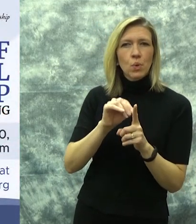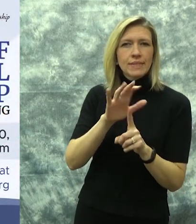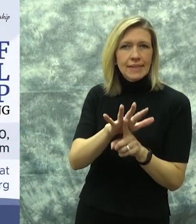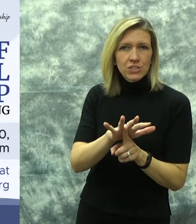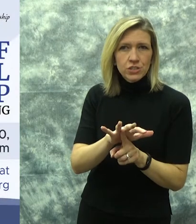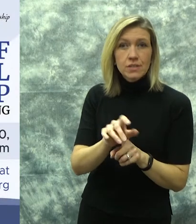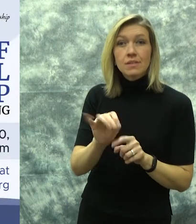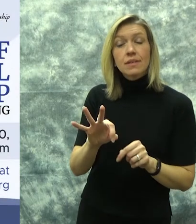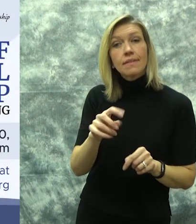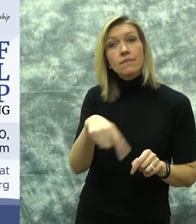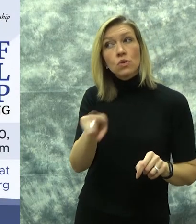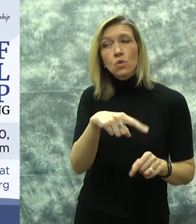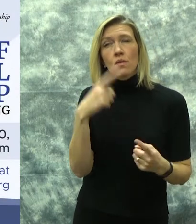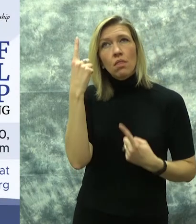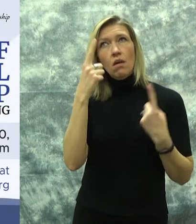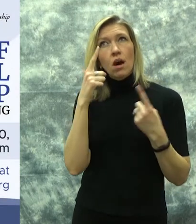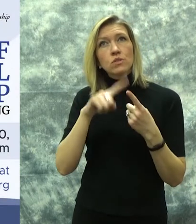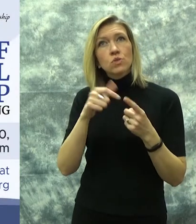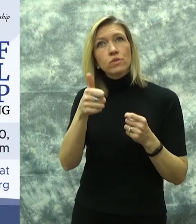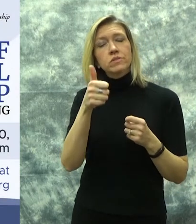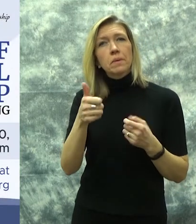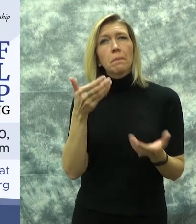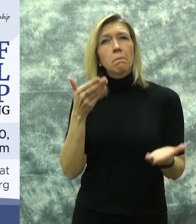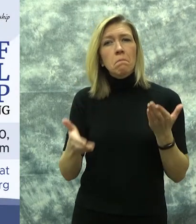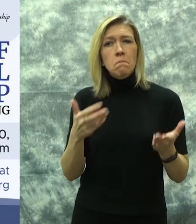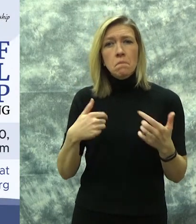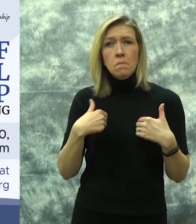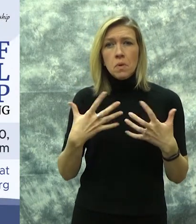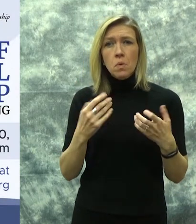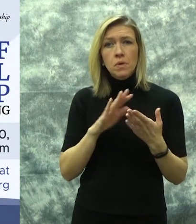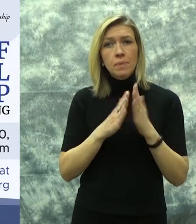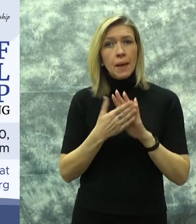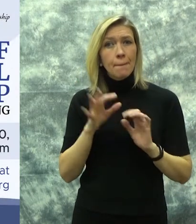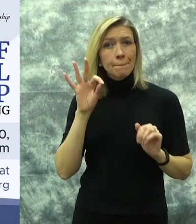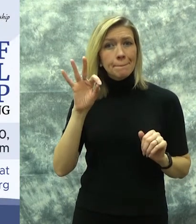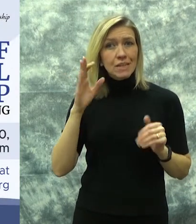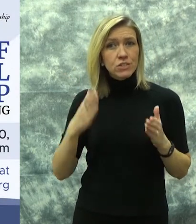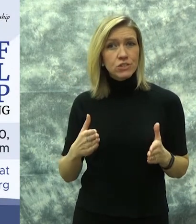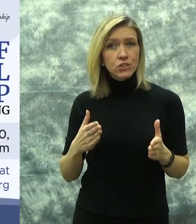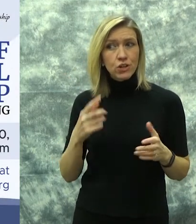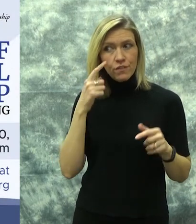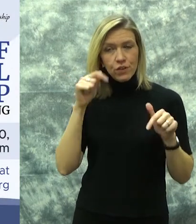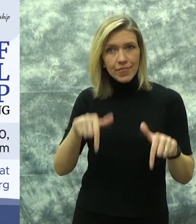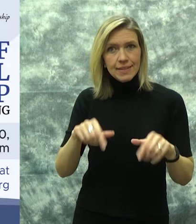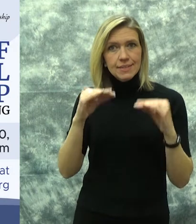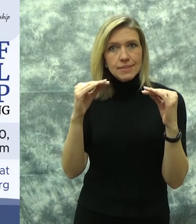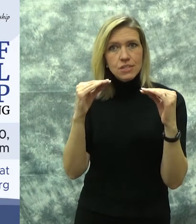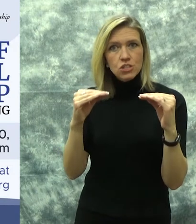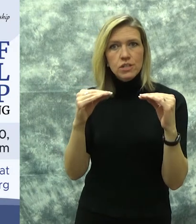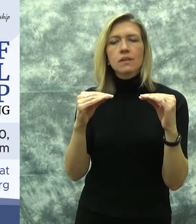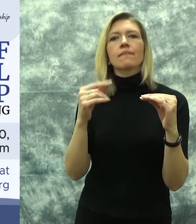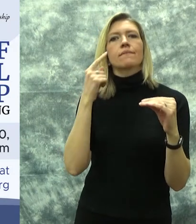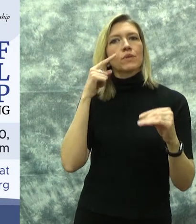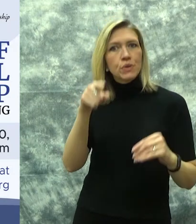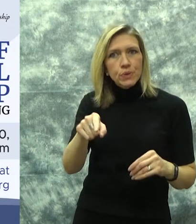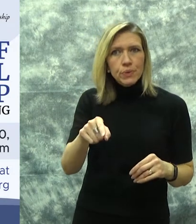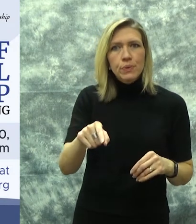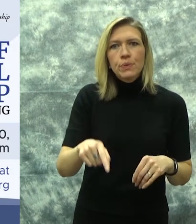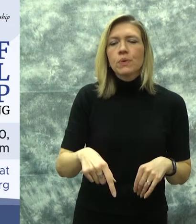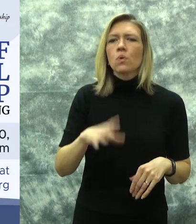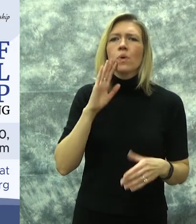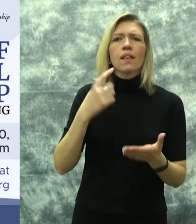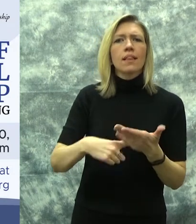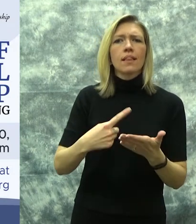yourself, maybe I might want to be a minister in that teaching, this session is for you. We're going to talk about the whole pathway in our